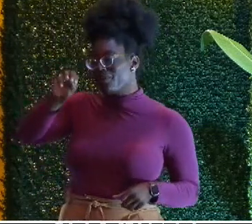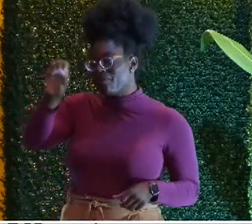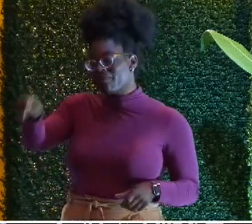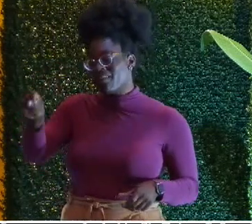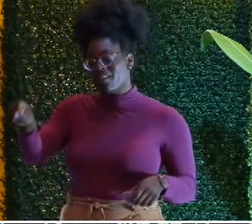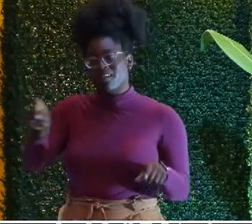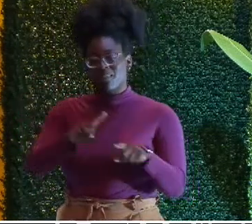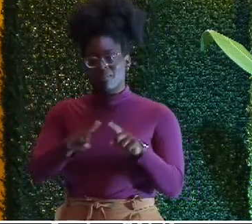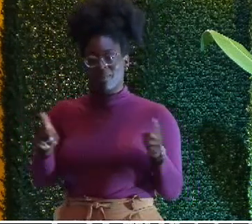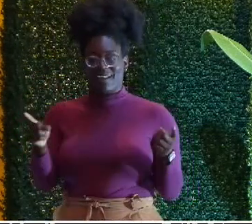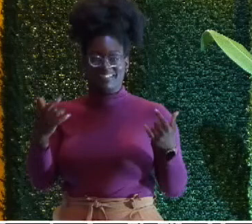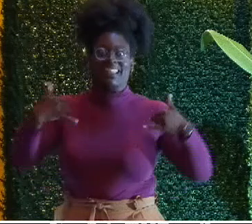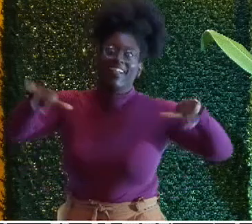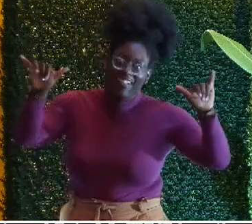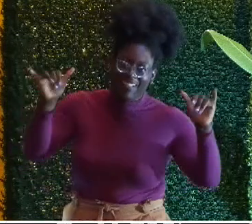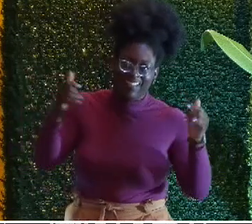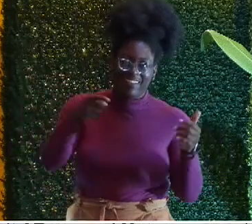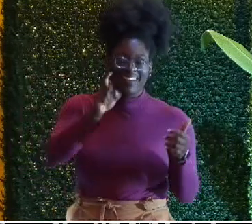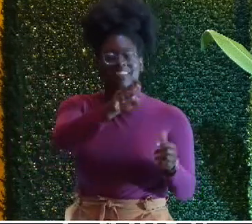Okay, let's keep going, guys. Yeah.